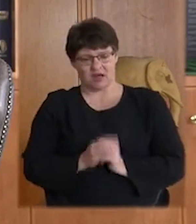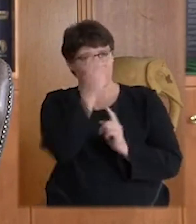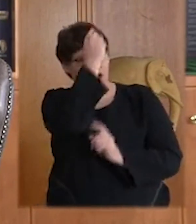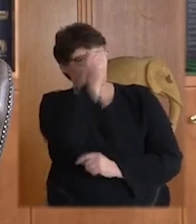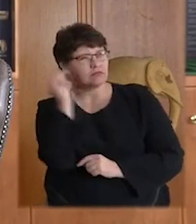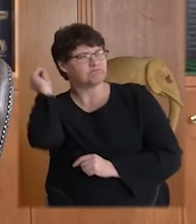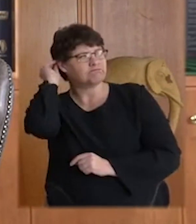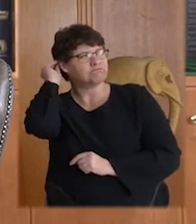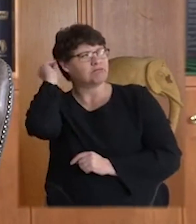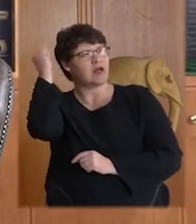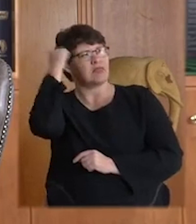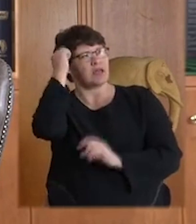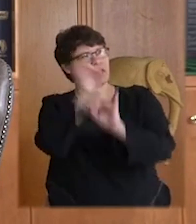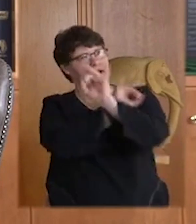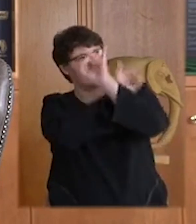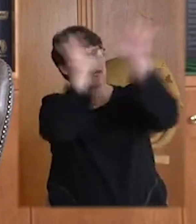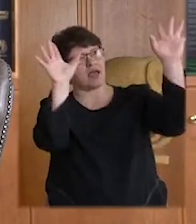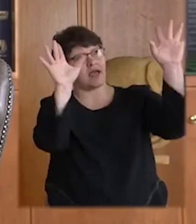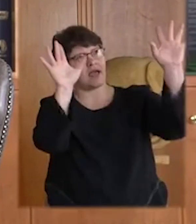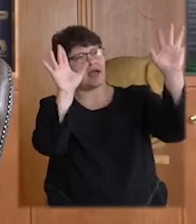consciousness, and a new economy.